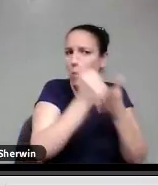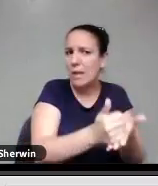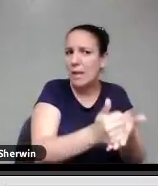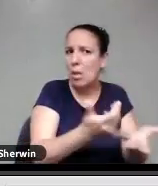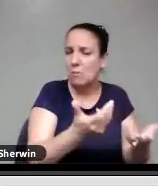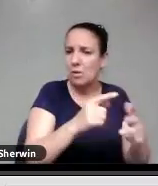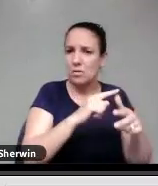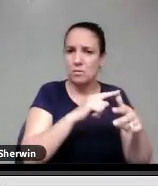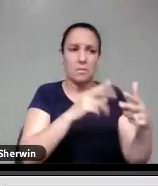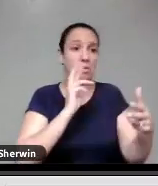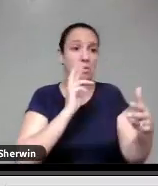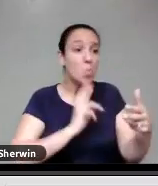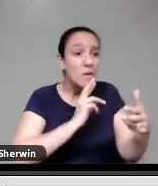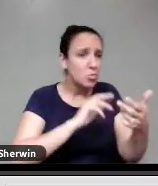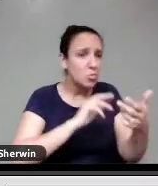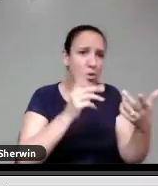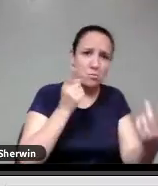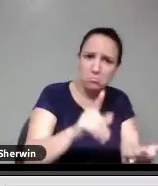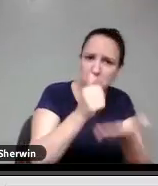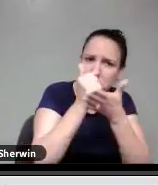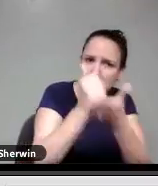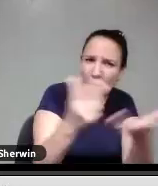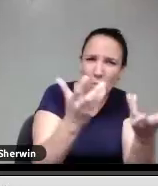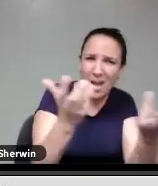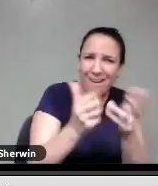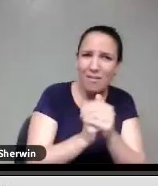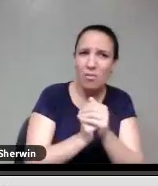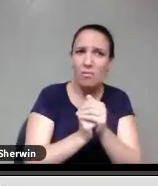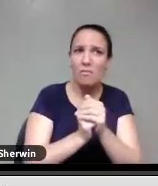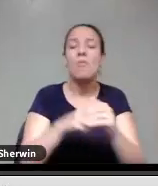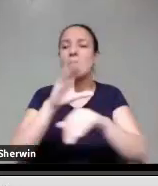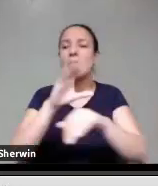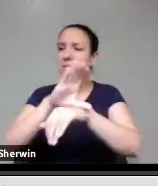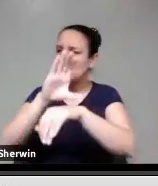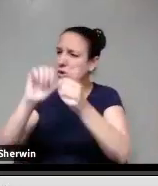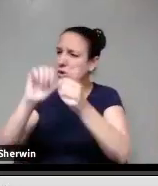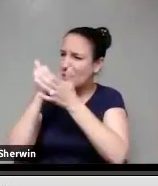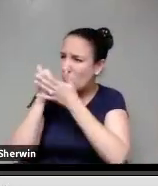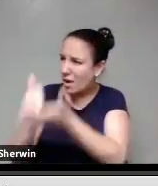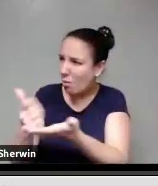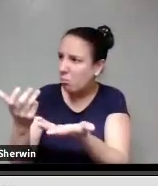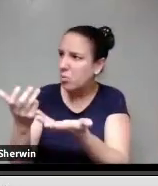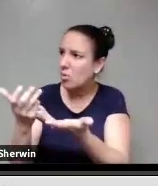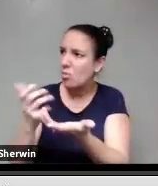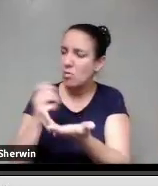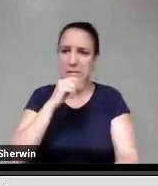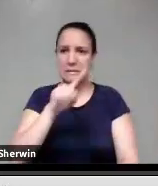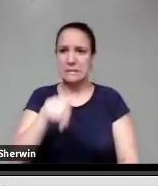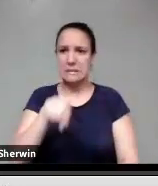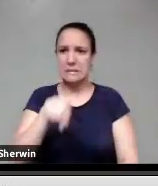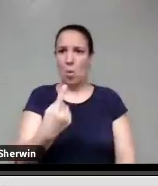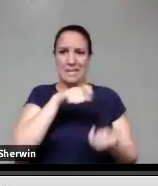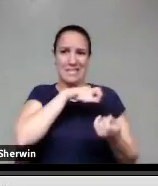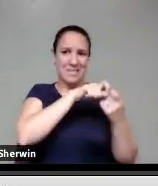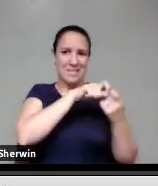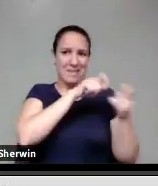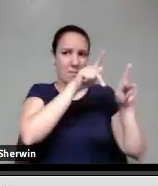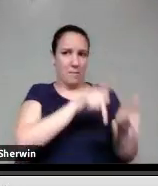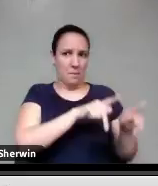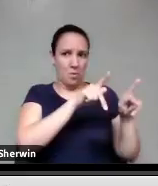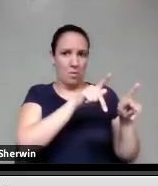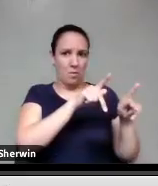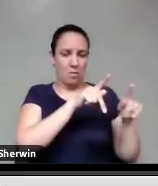how can we help you? Ask the churches, how can we help you? Because it's not only individuals we're trying to target, is it?